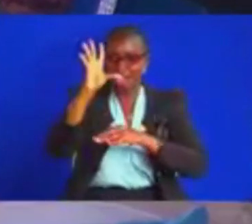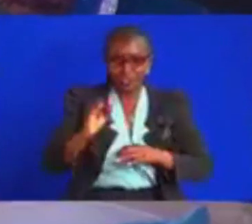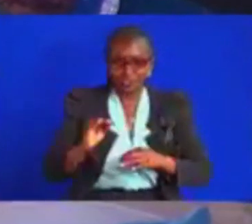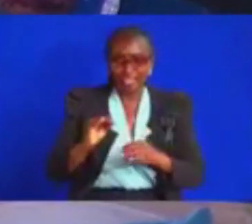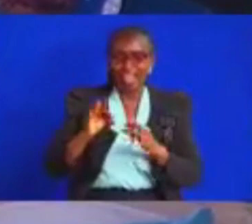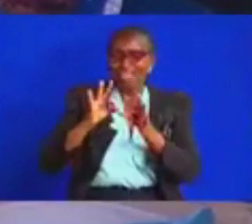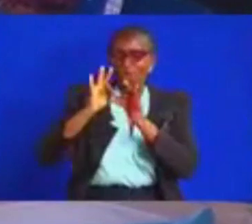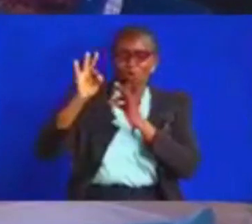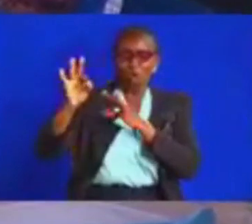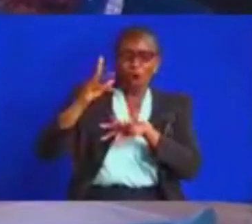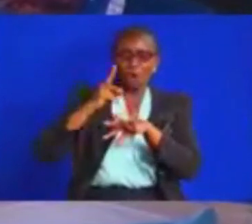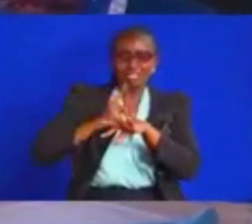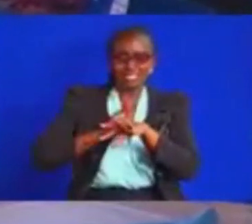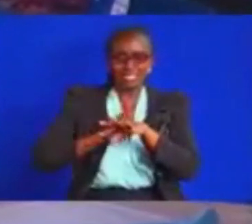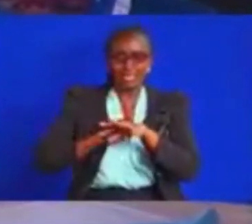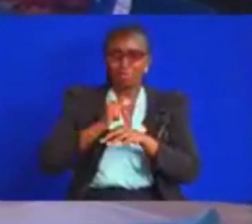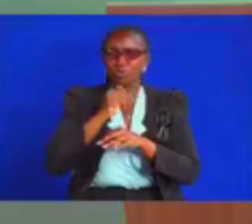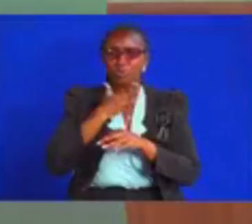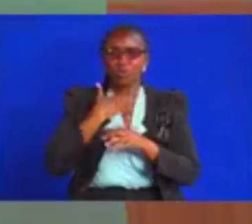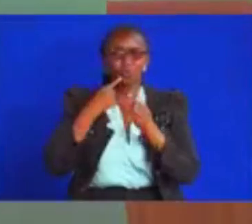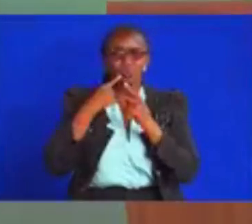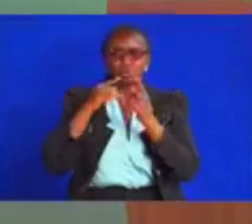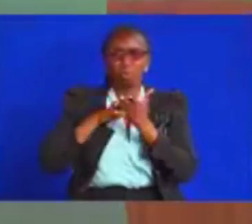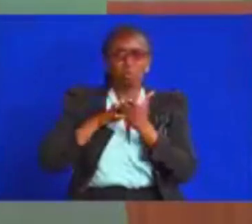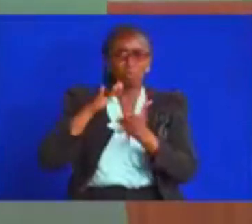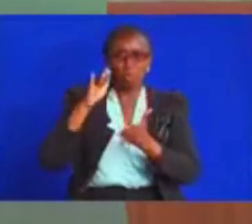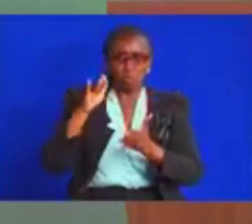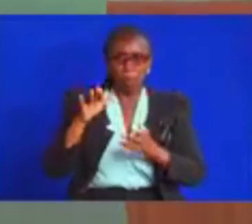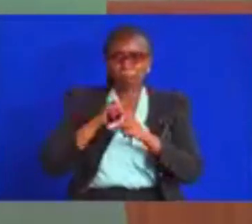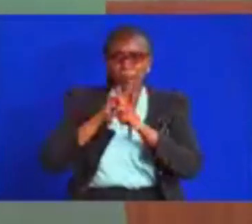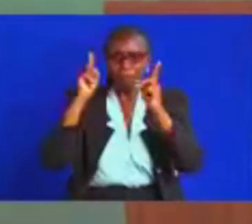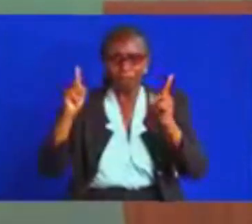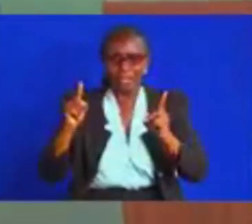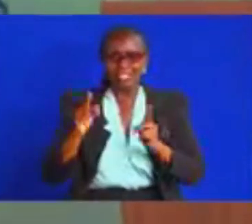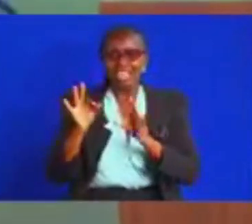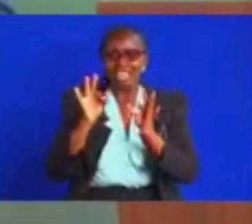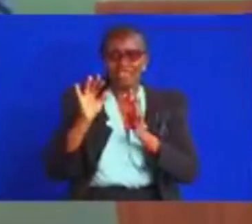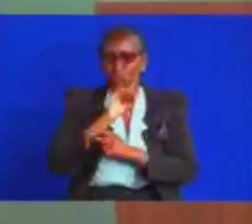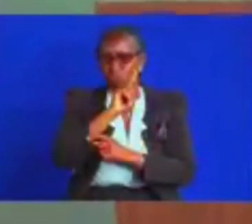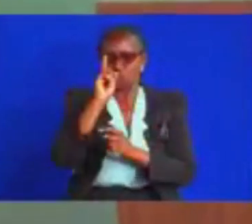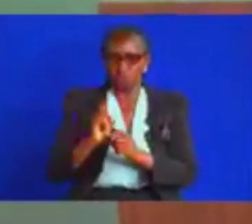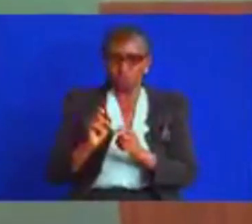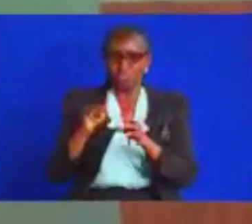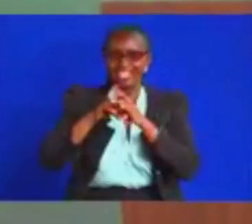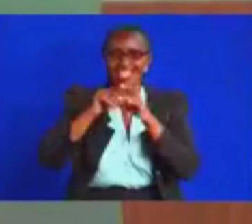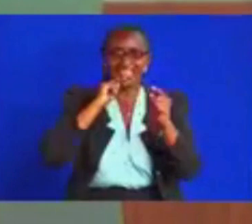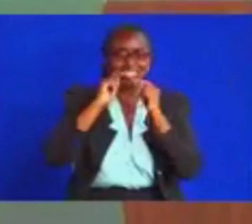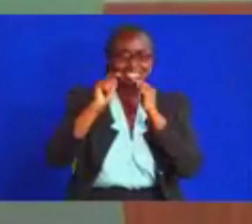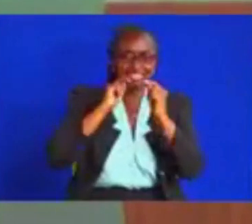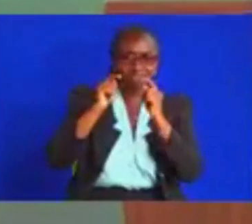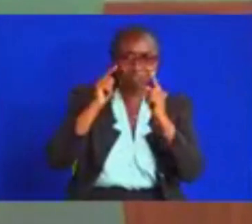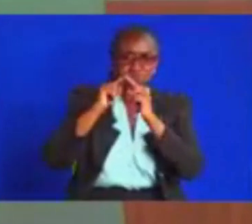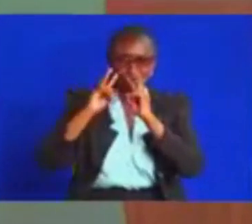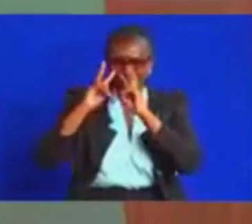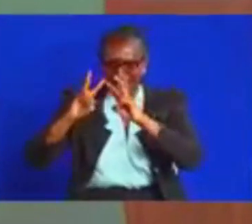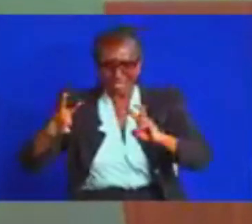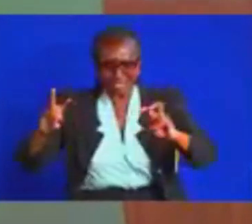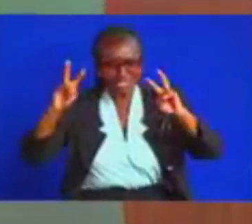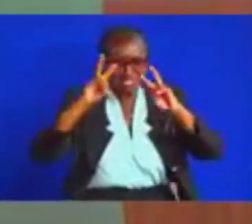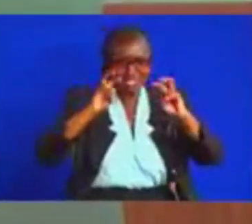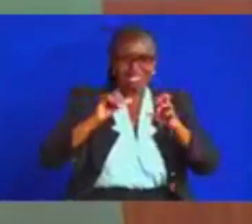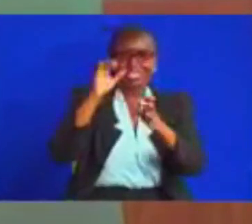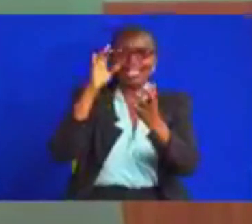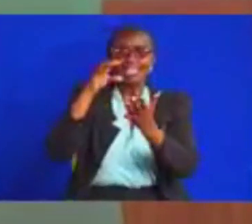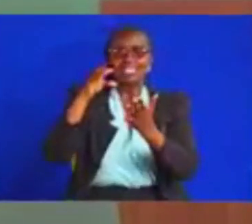very long time, I don't want to go ahead of myself, but if I am asked in an interview to assess the state of